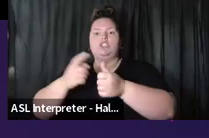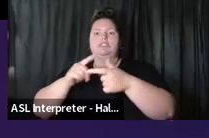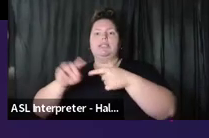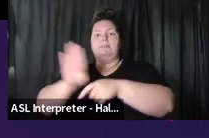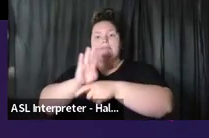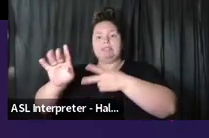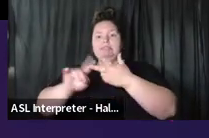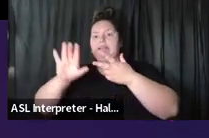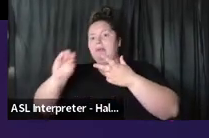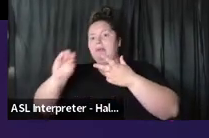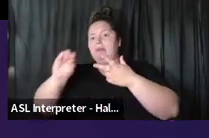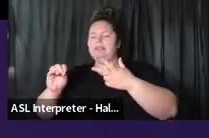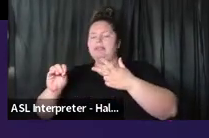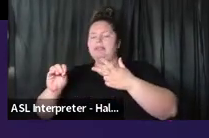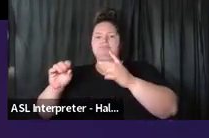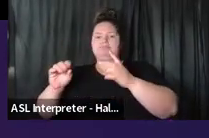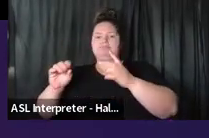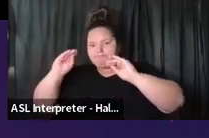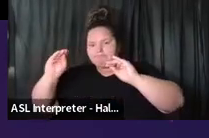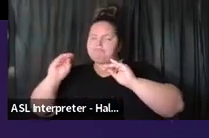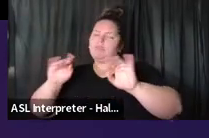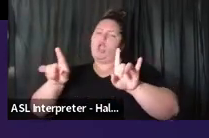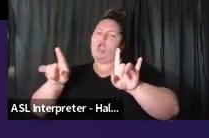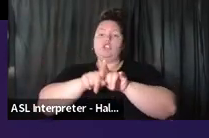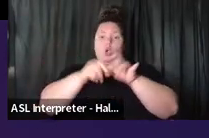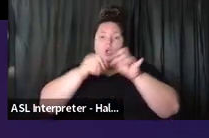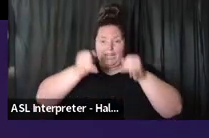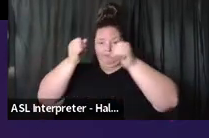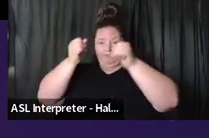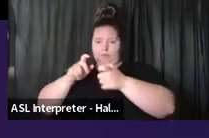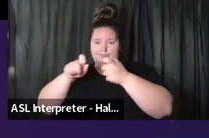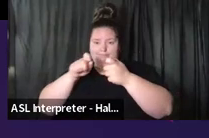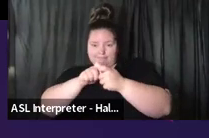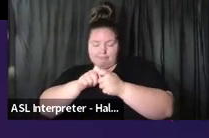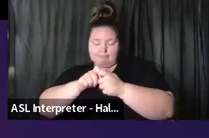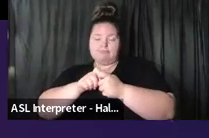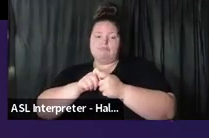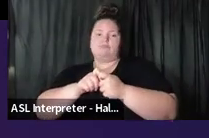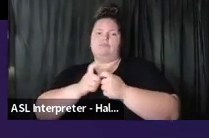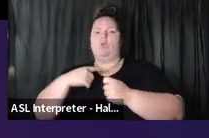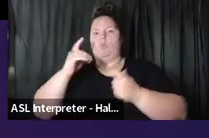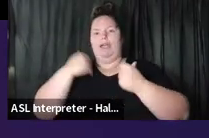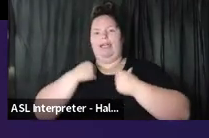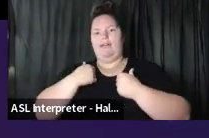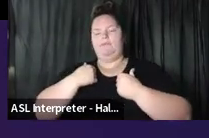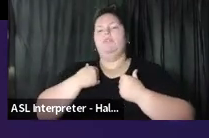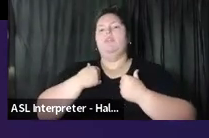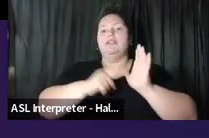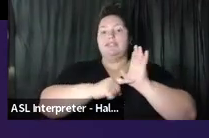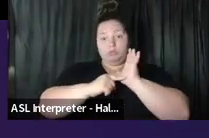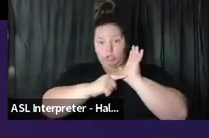companies, and then also to individuals. And again, we provide AT demonstrations, and we cover the entire